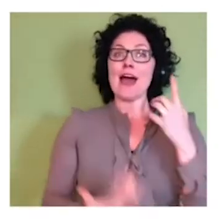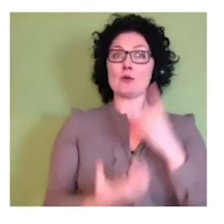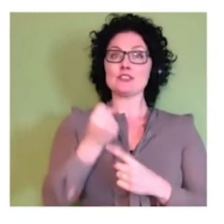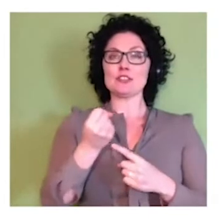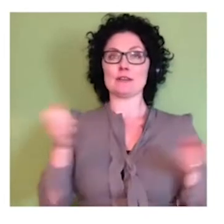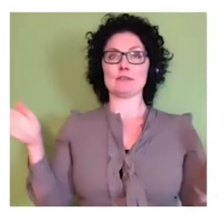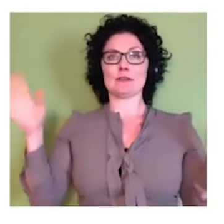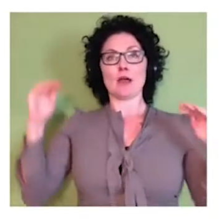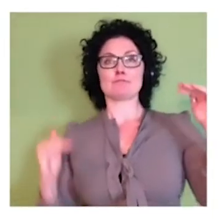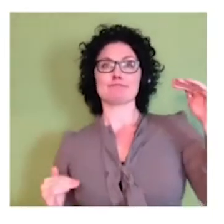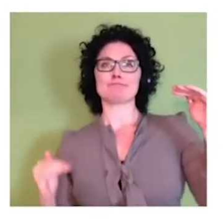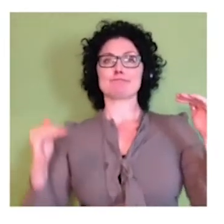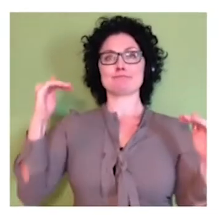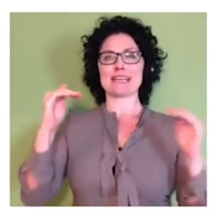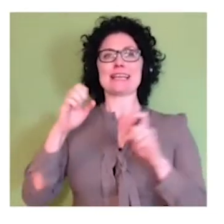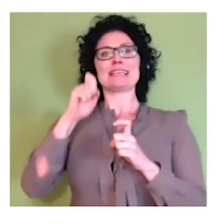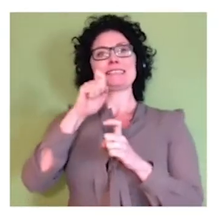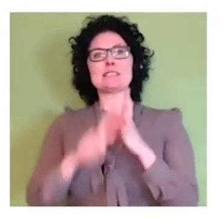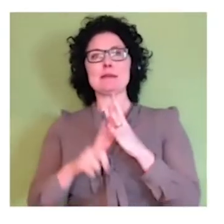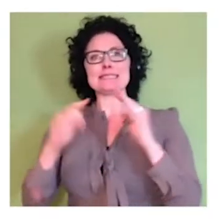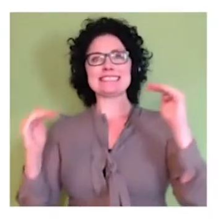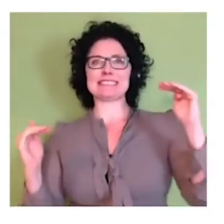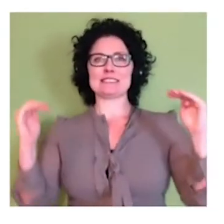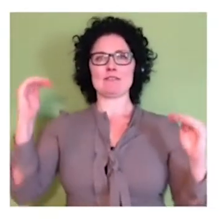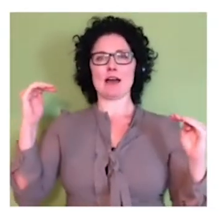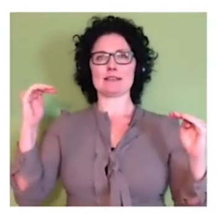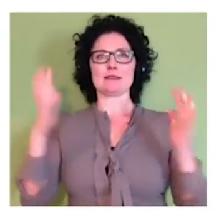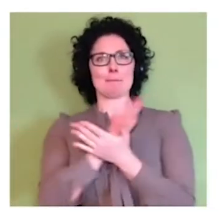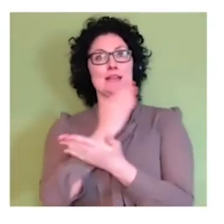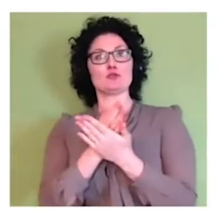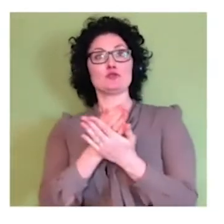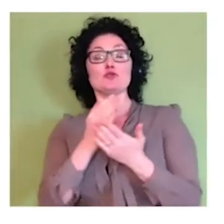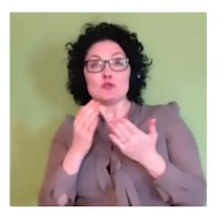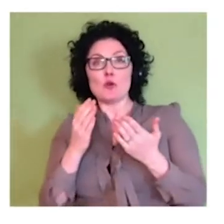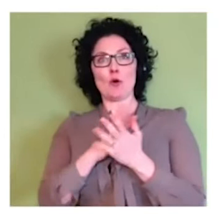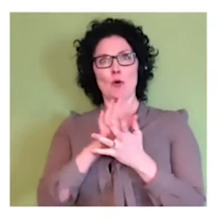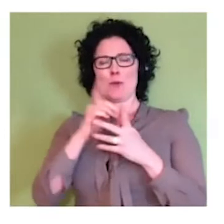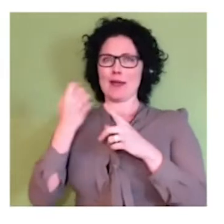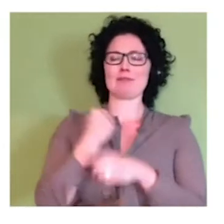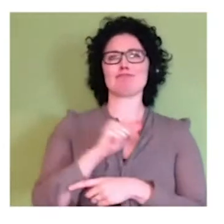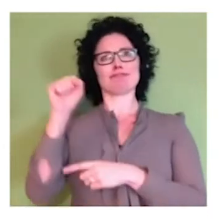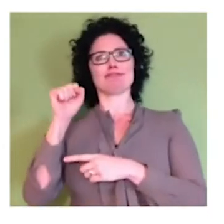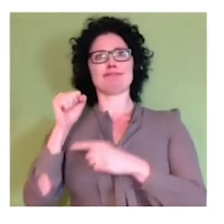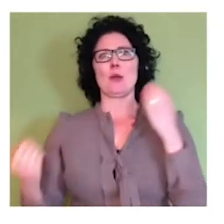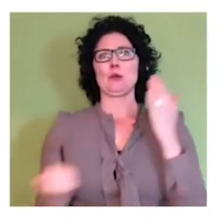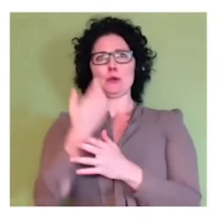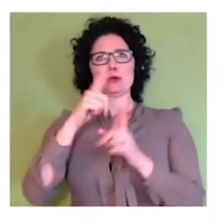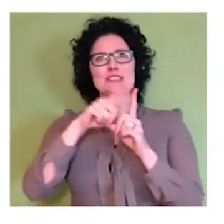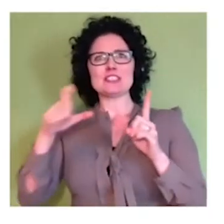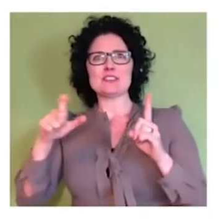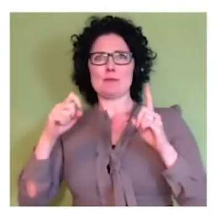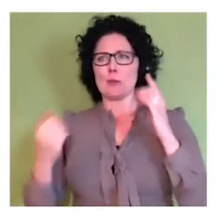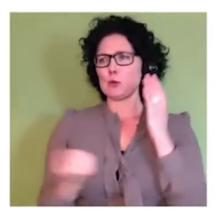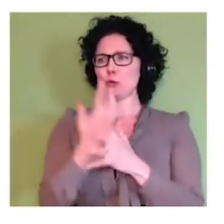we're calling disability game changers to help influence, inspire, and revolutionize the next wave of digital innovation to